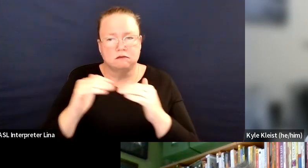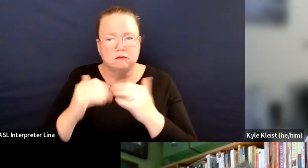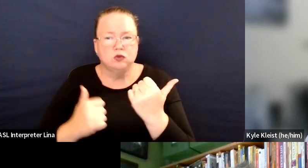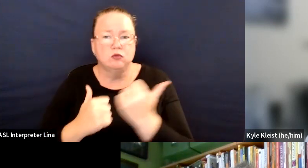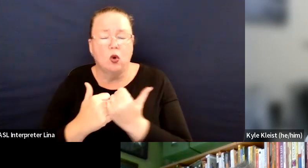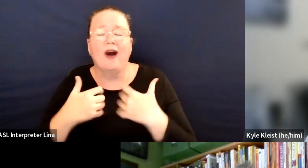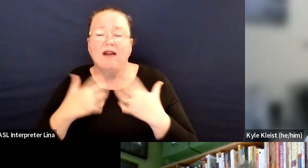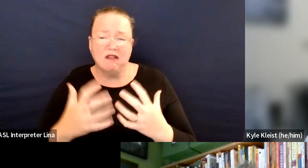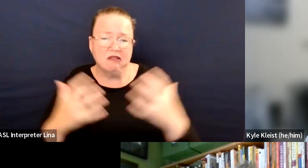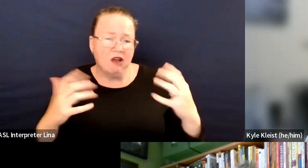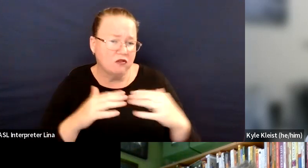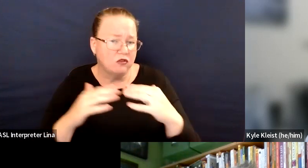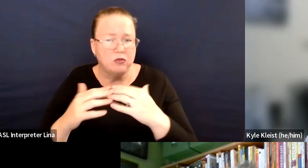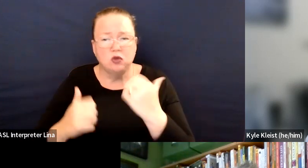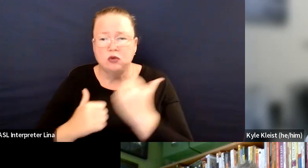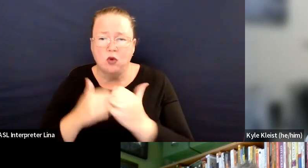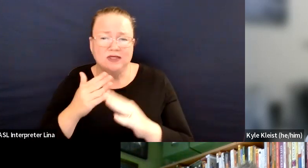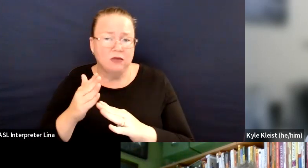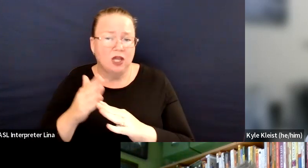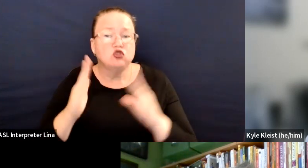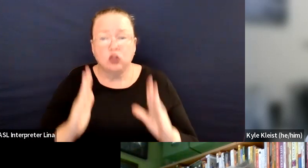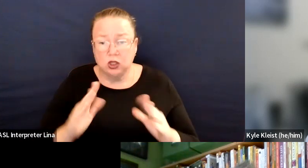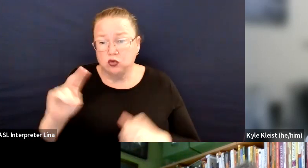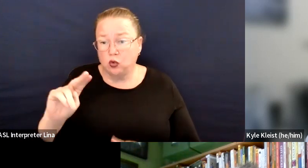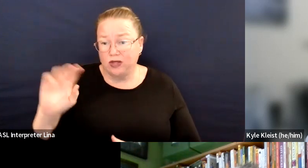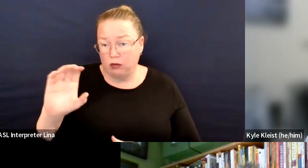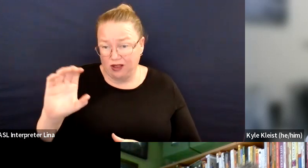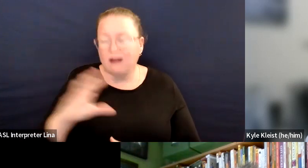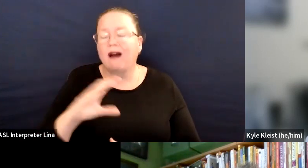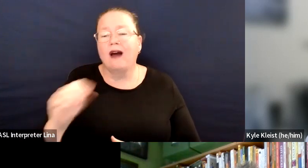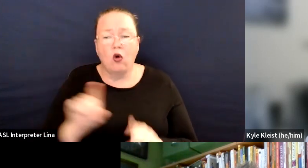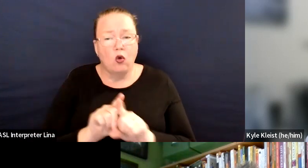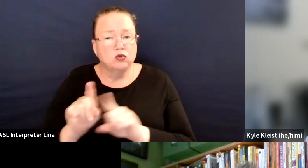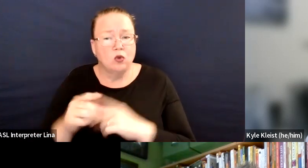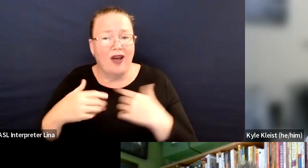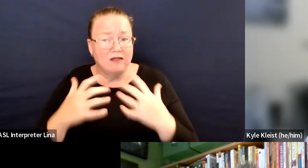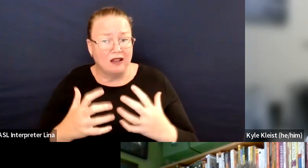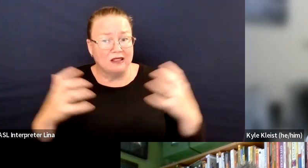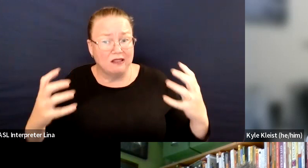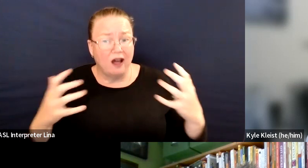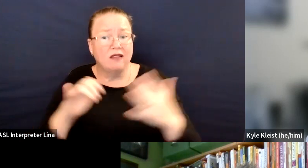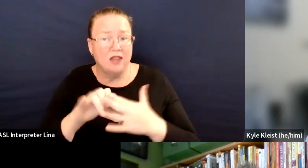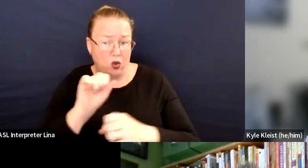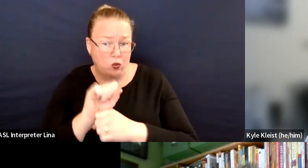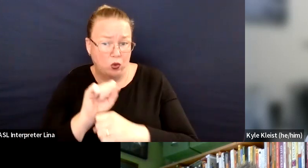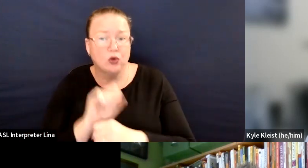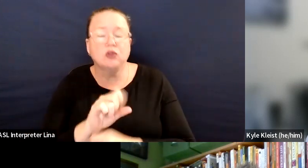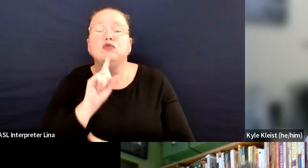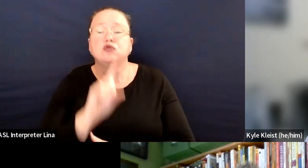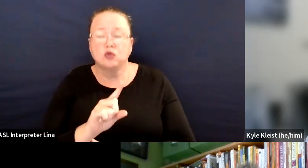And we have a lot of peer support specialists in North Carolina, and we also have a lot that are employed,